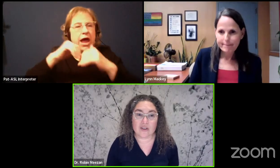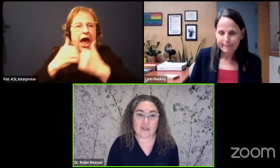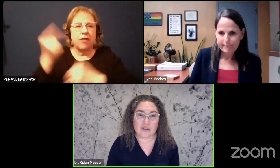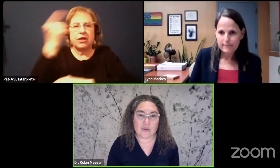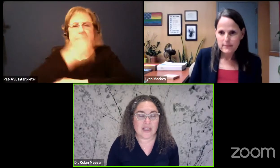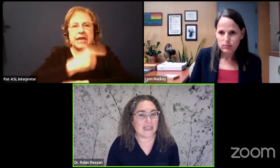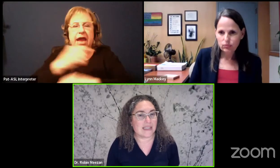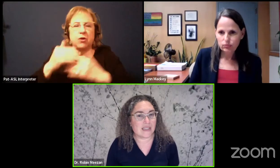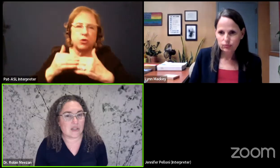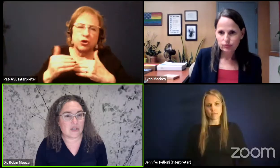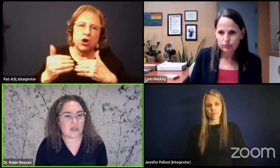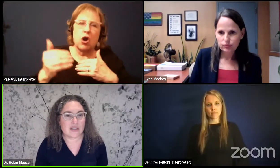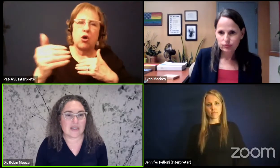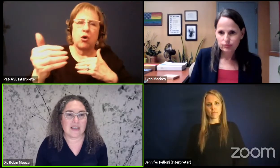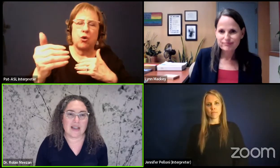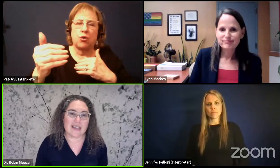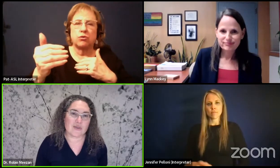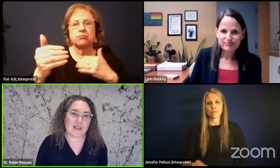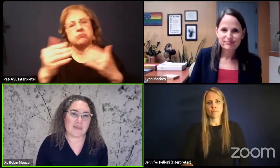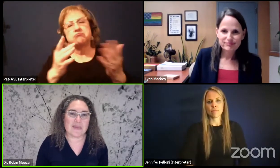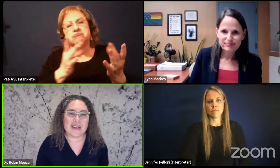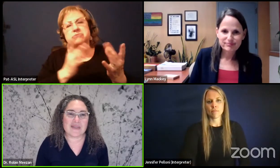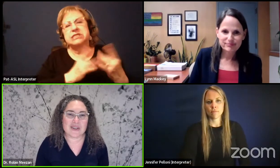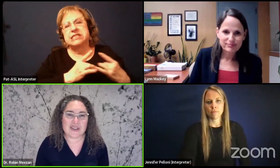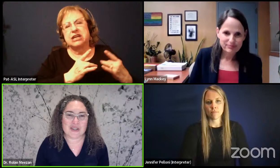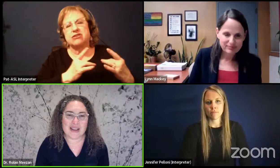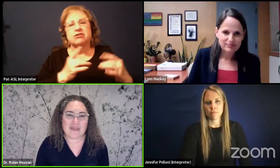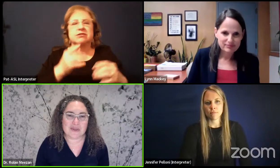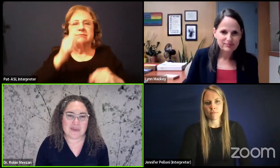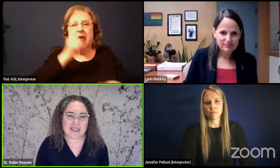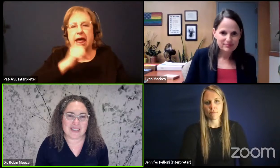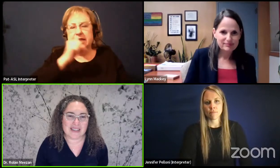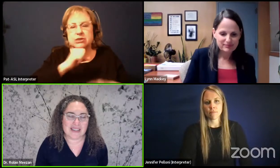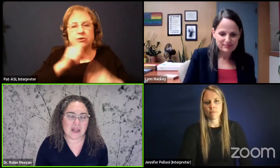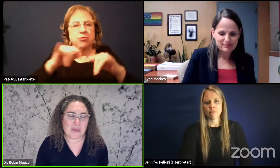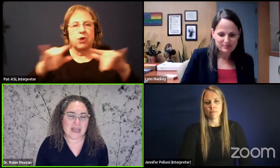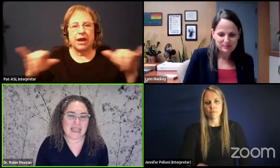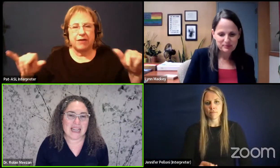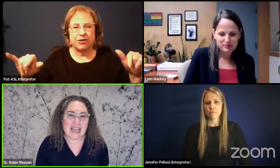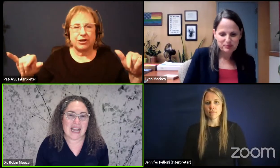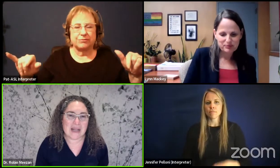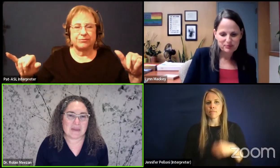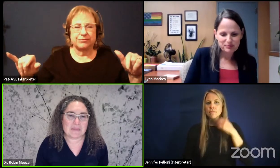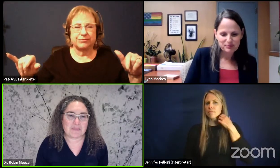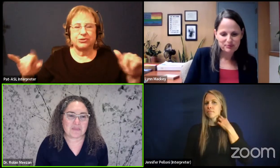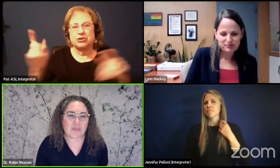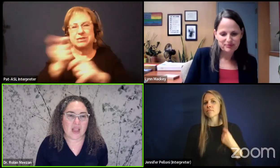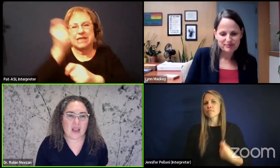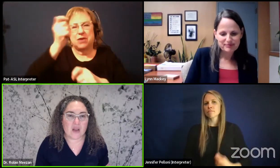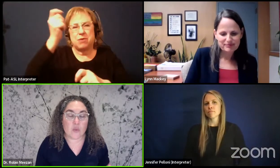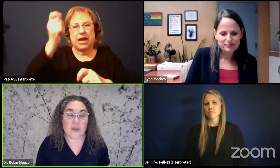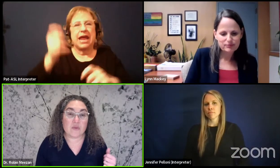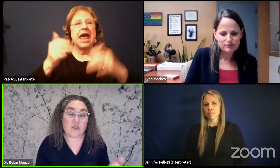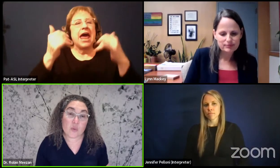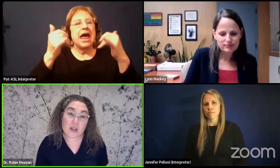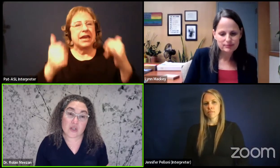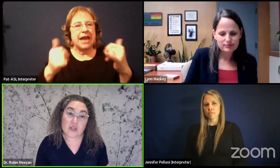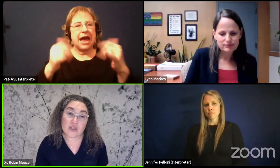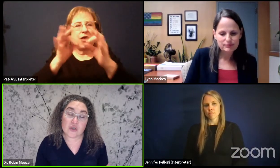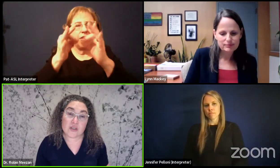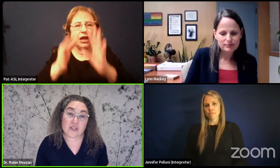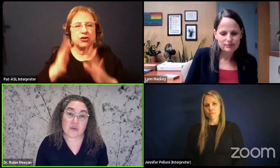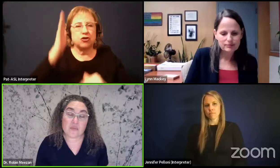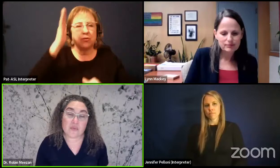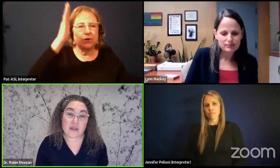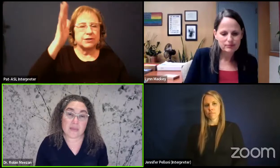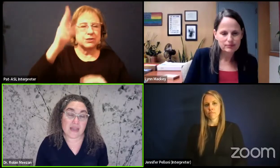what you're going to do, stickers, ice cream, whatever you're going to do afterwards to celebrate. What we don't want you to